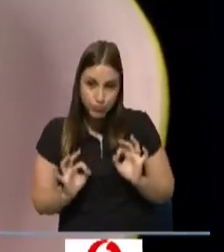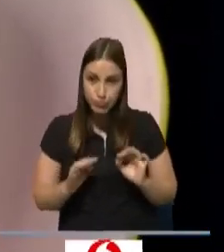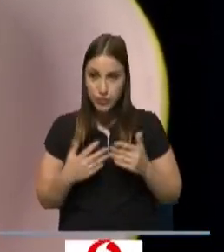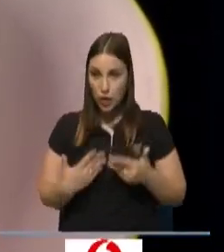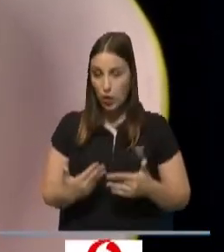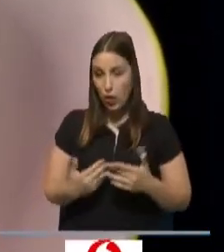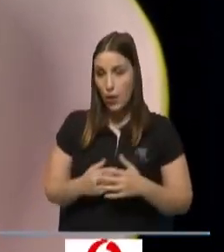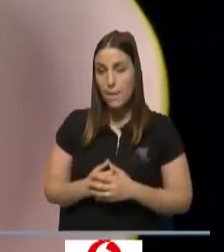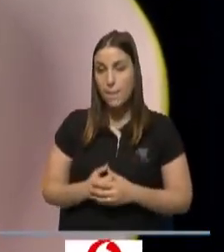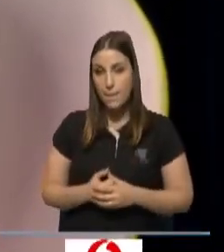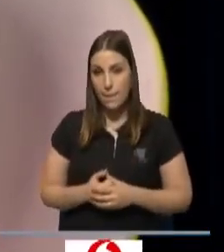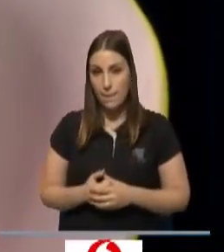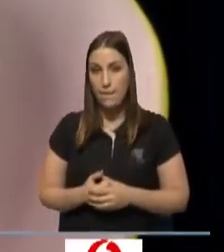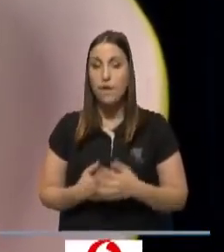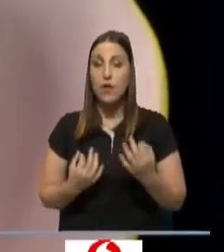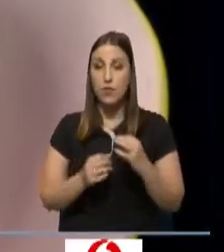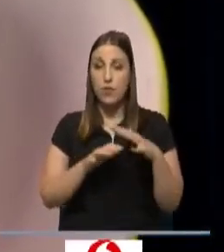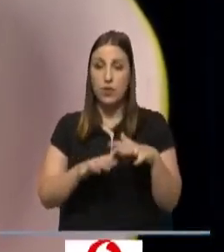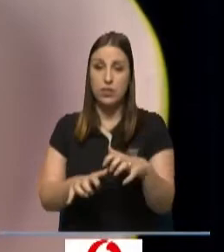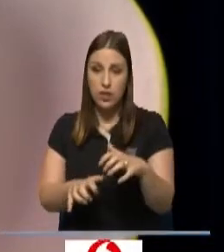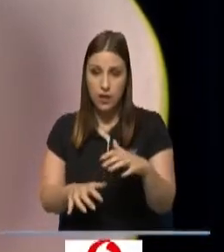Has everything fixed?